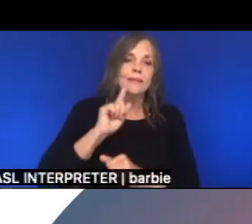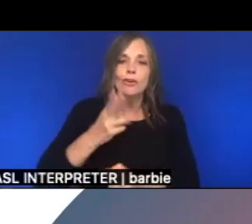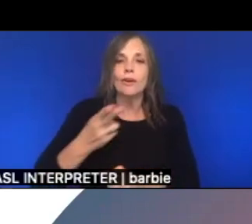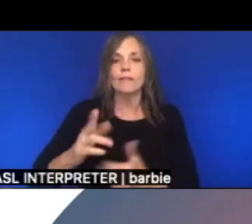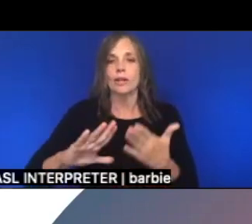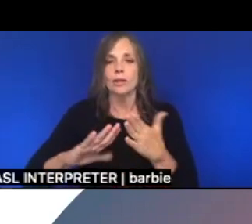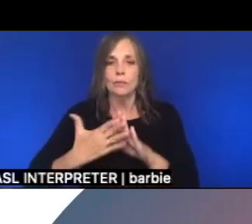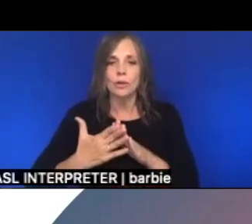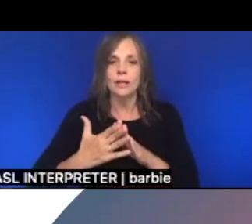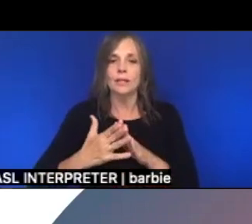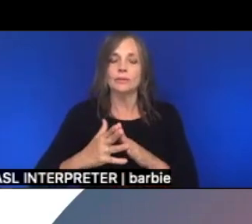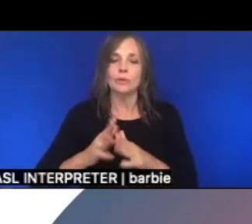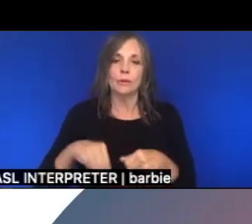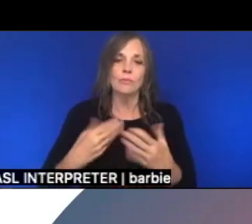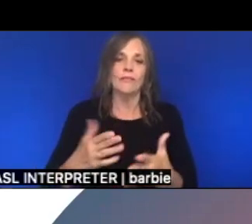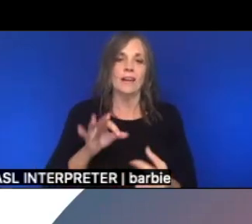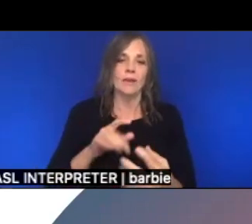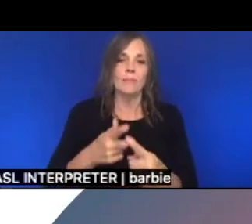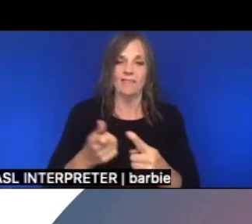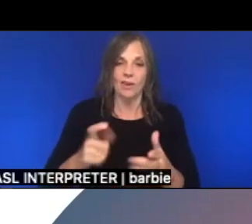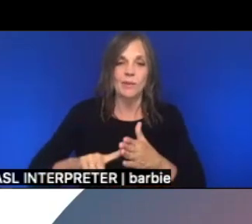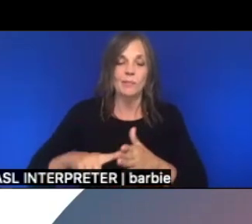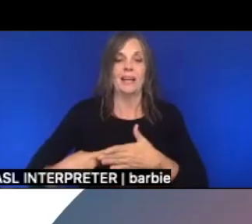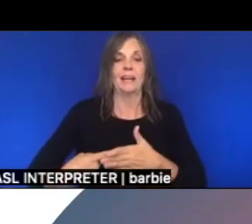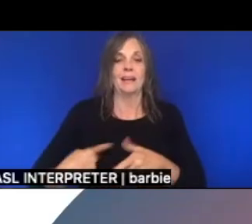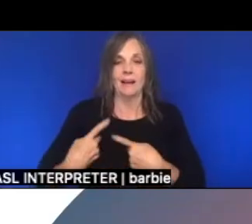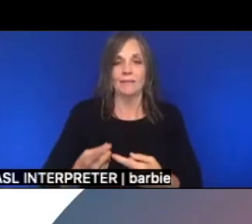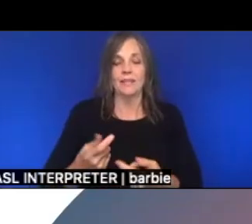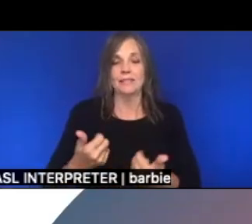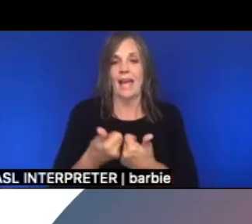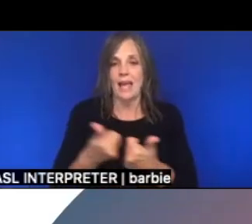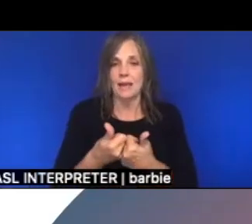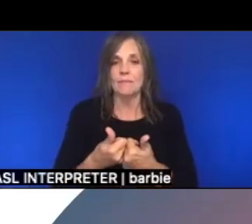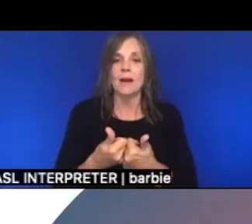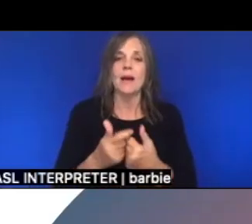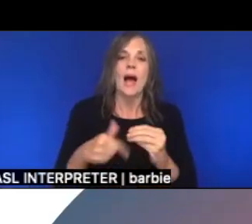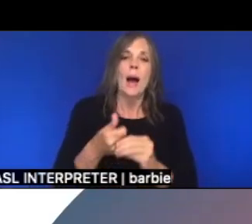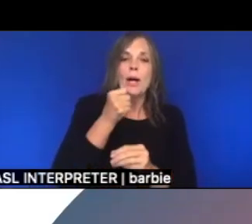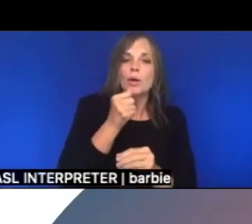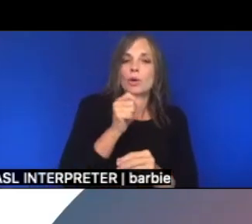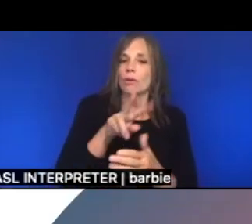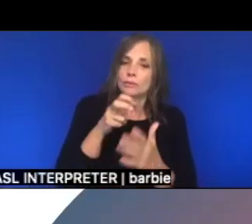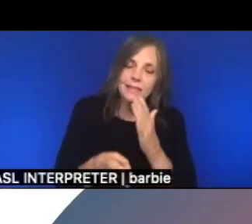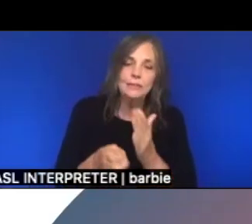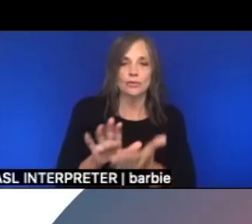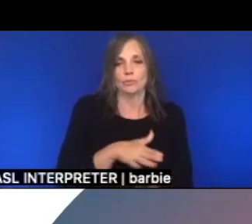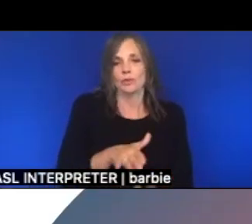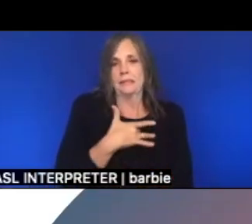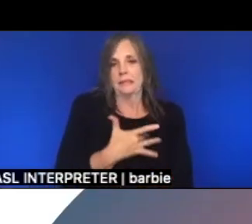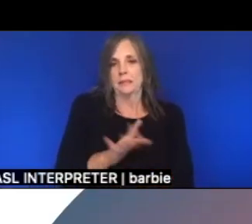all into music. And music and deaf people, contrary to what some can believe, it can work, and it